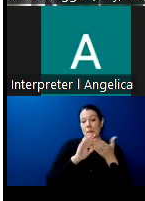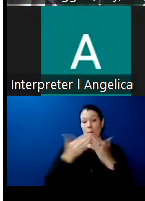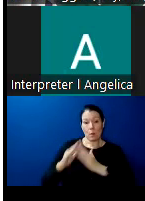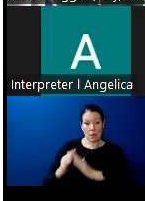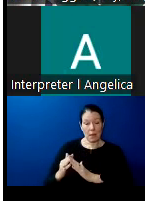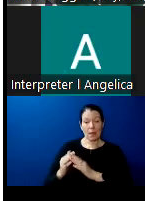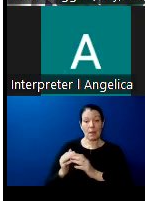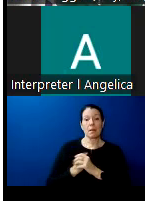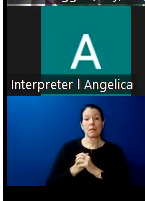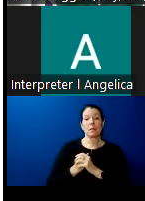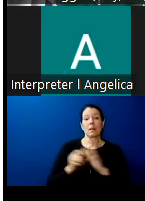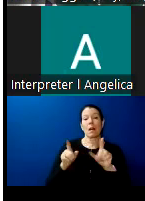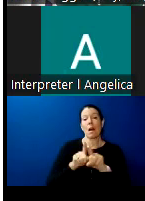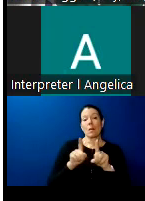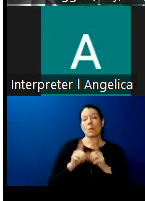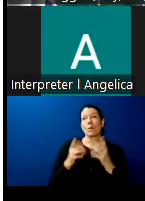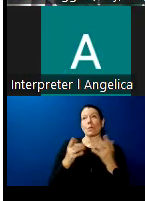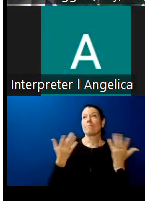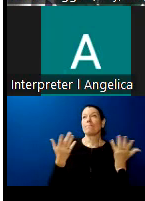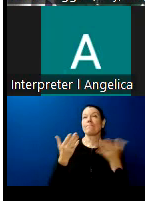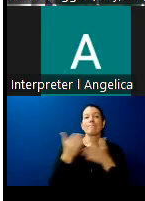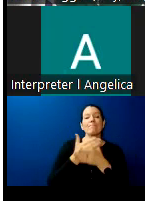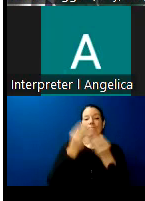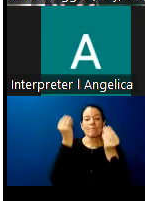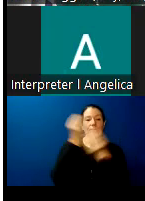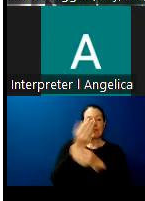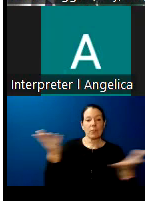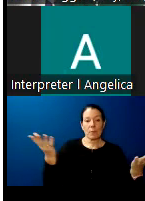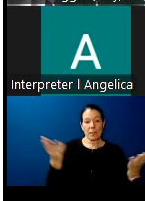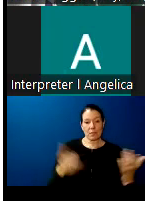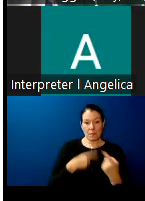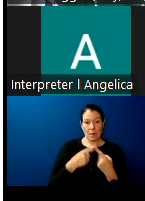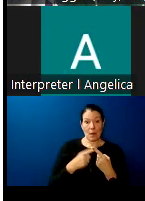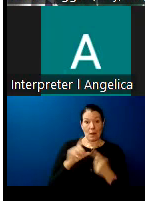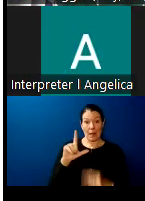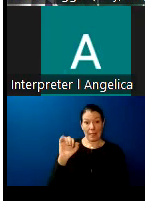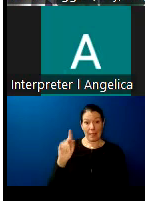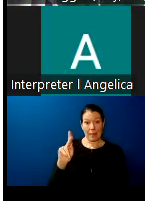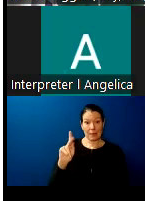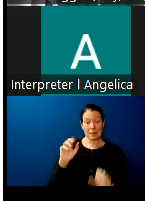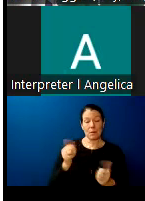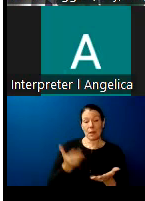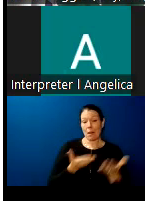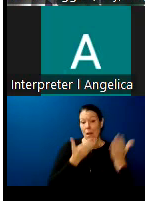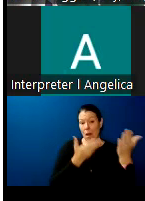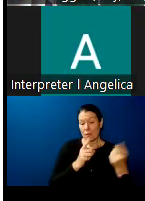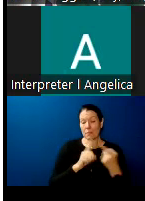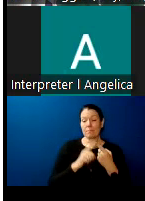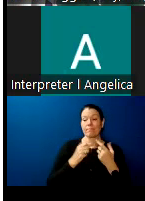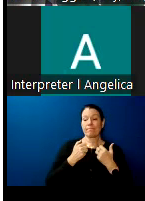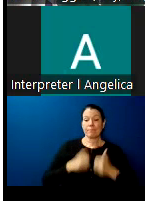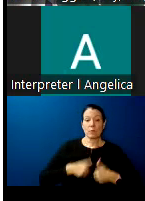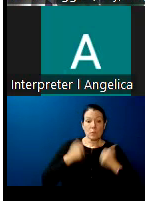just sharing information about links that we can offer to survivors to